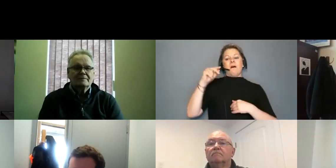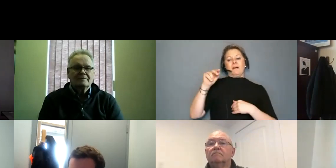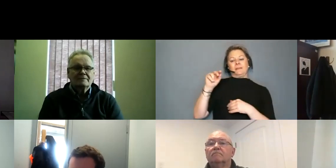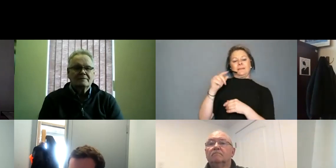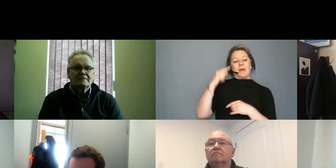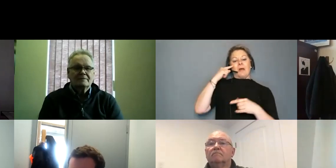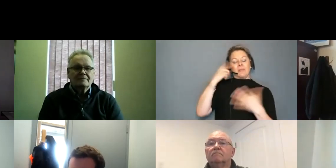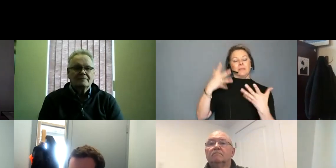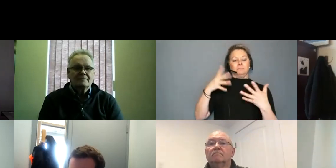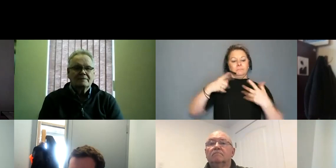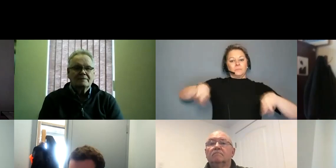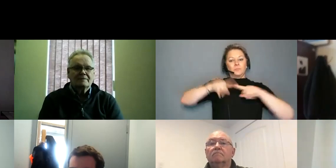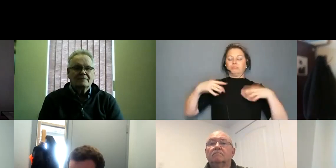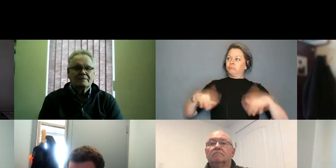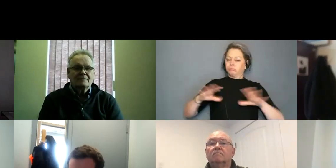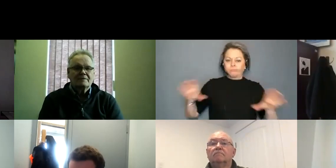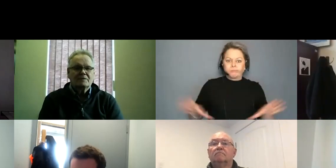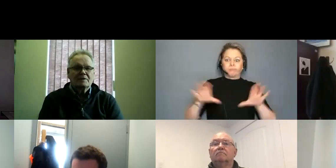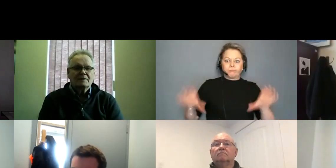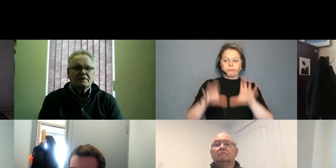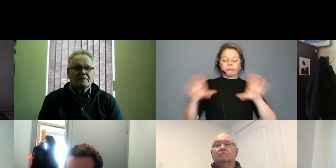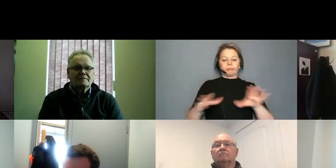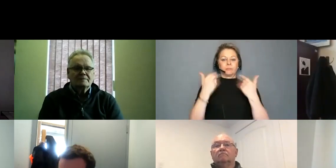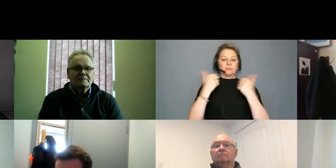improve, but I think that